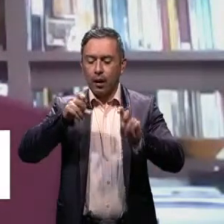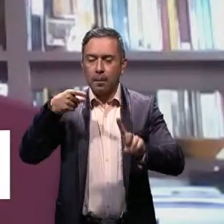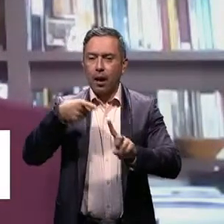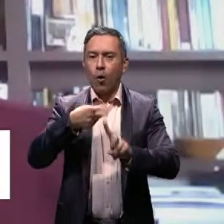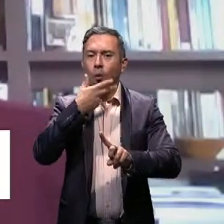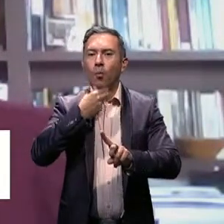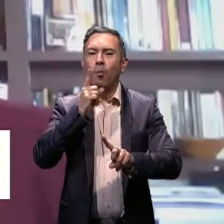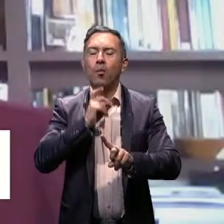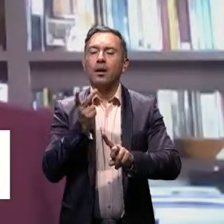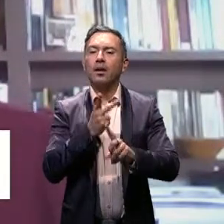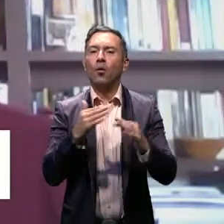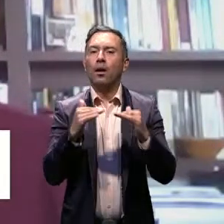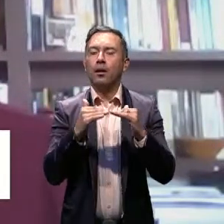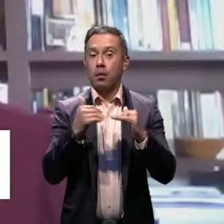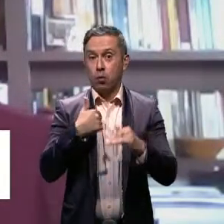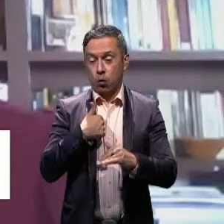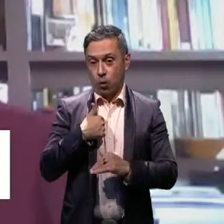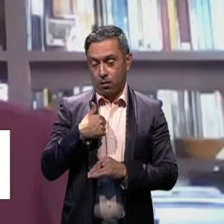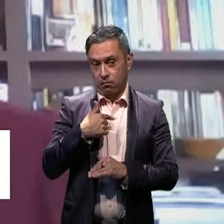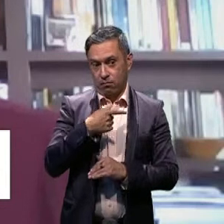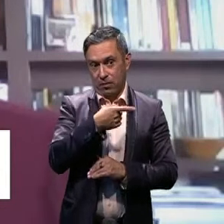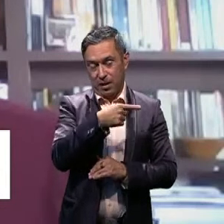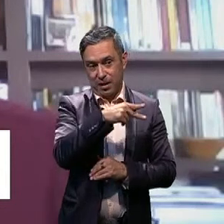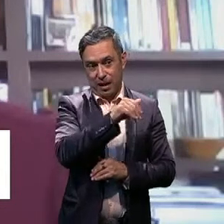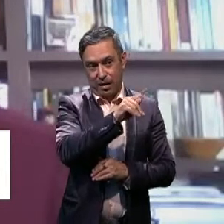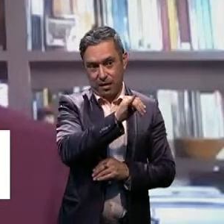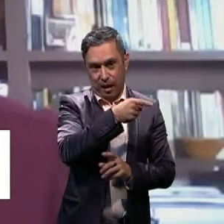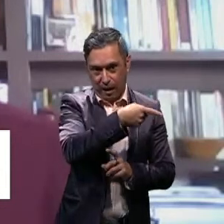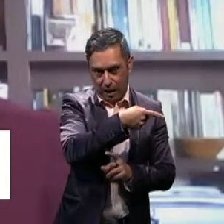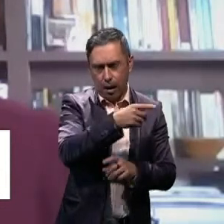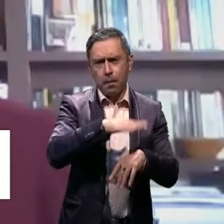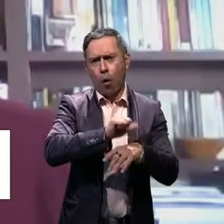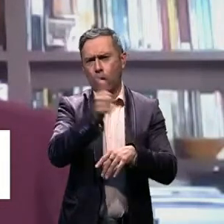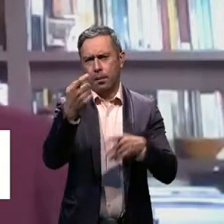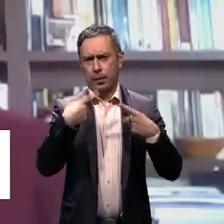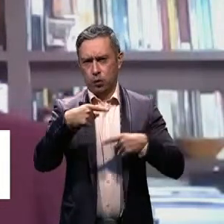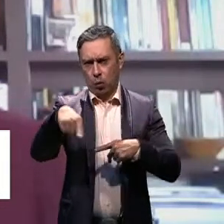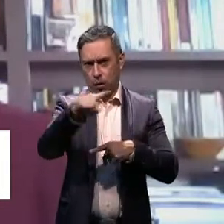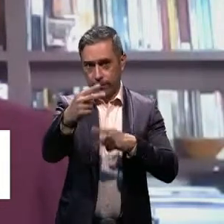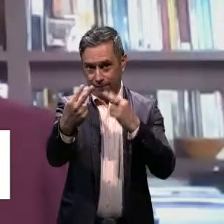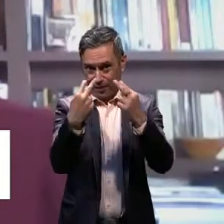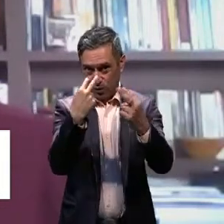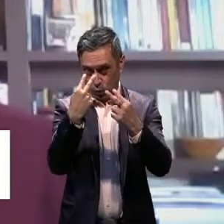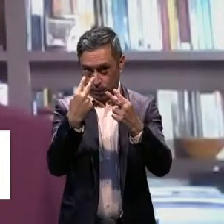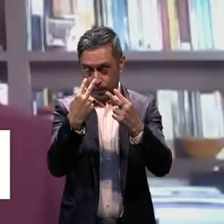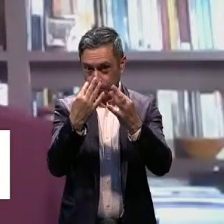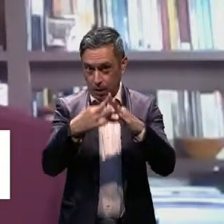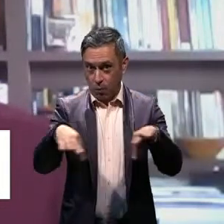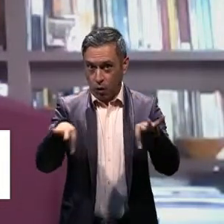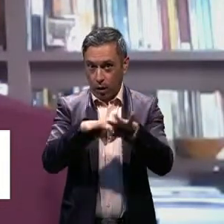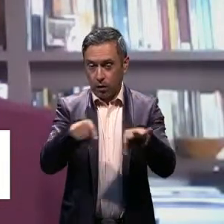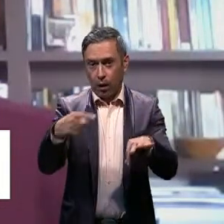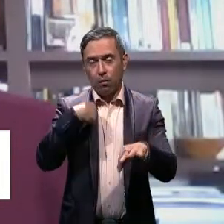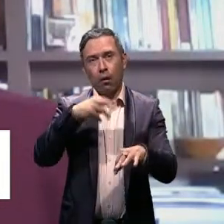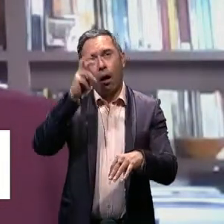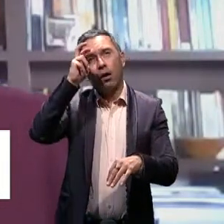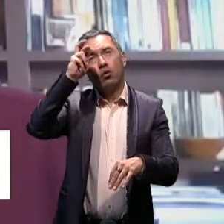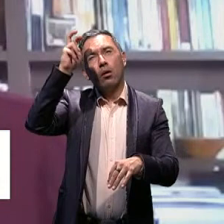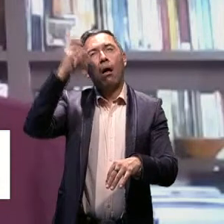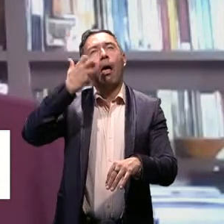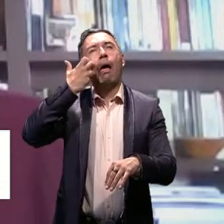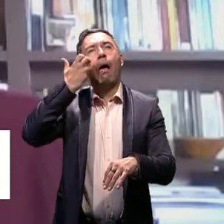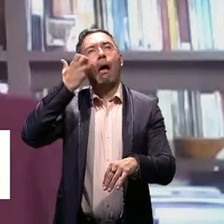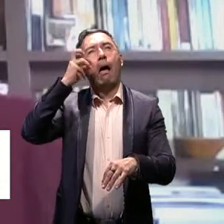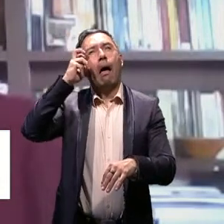authorities, I think that we truly must keep our feet firmly on